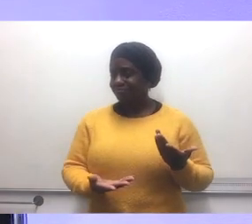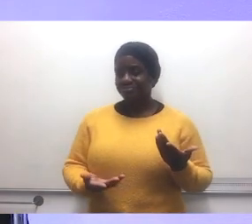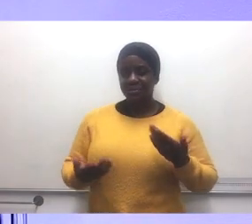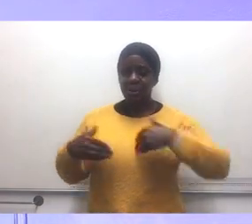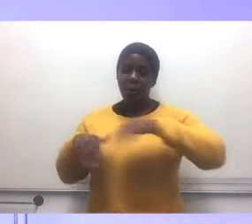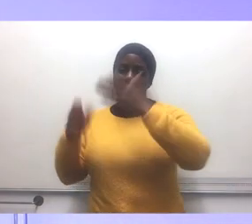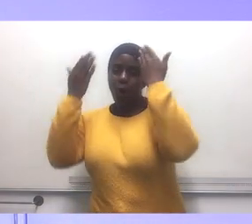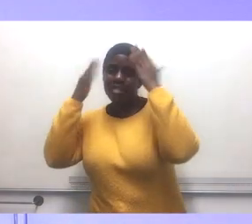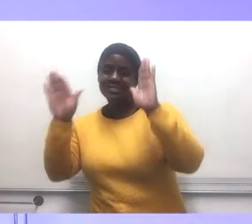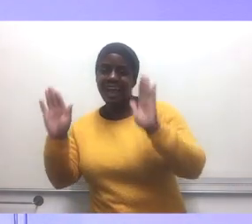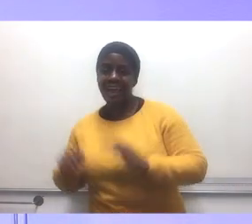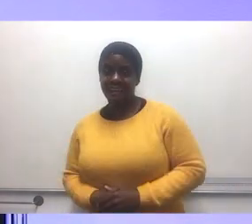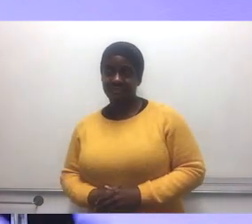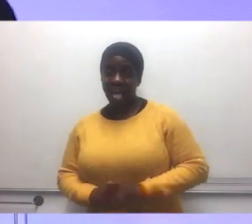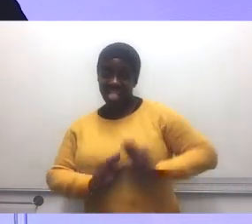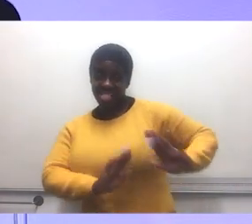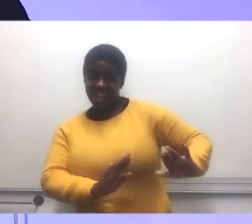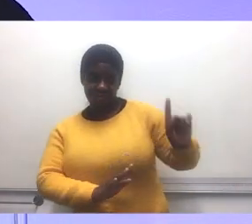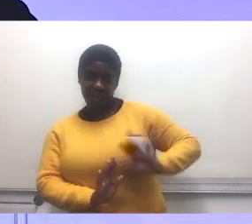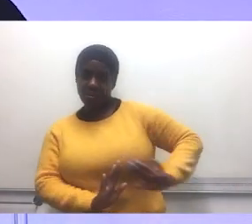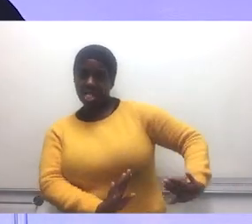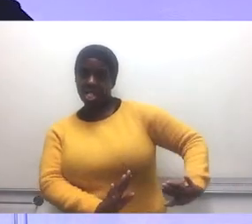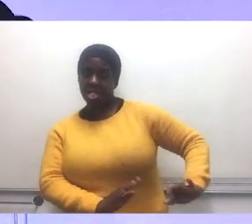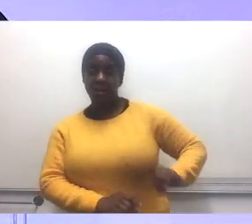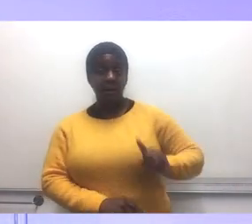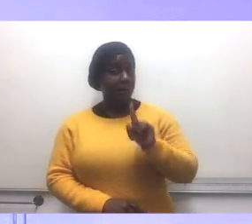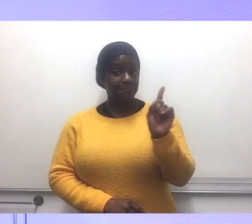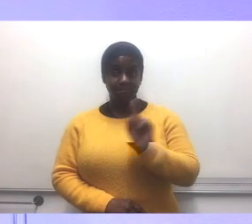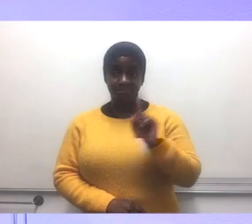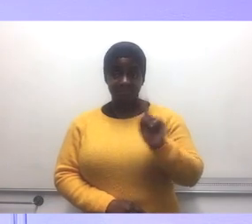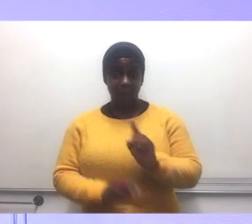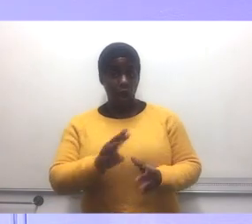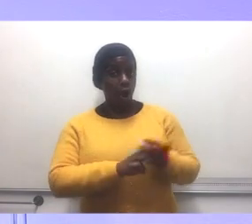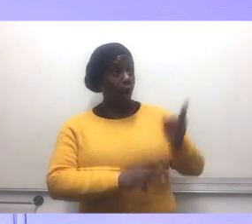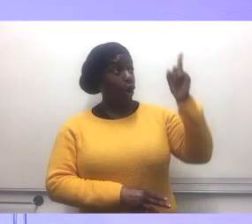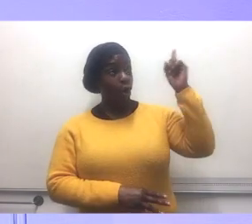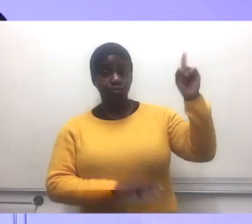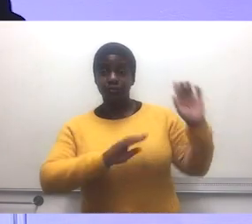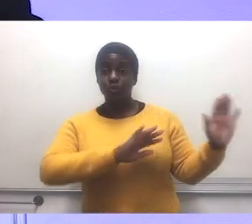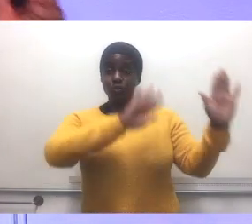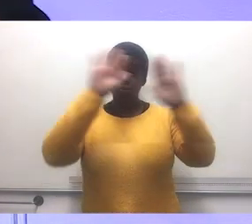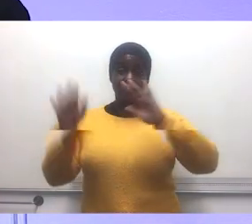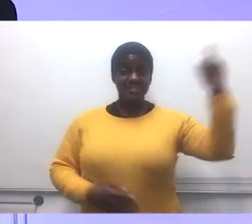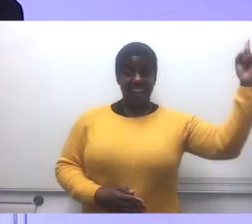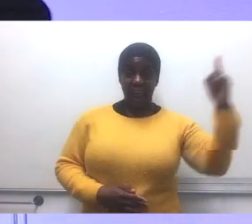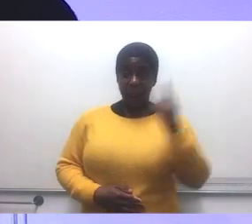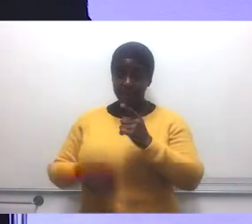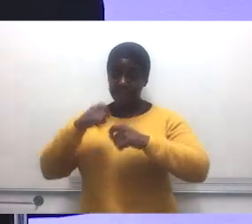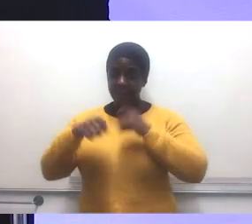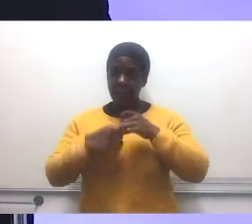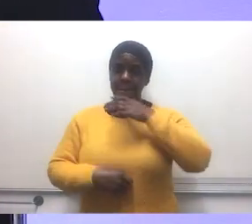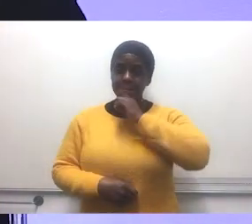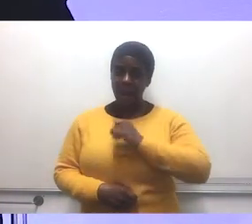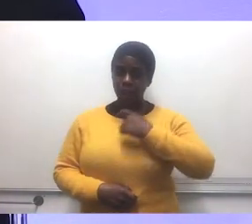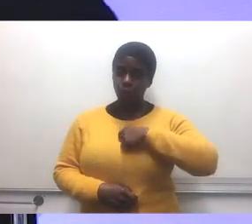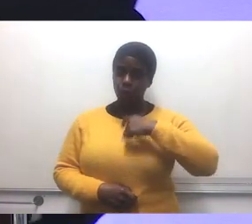behind. Jesus, the God of this universe, he became one of us to save us. The Apostle